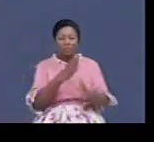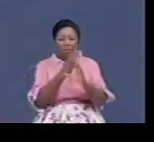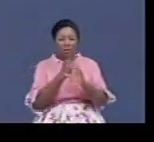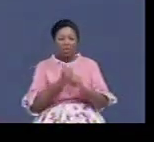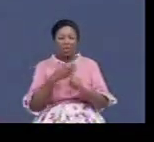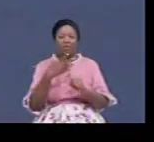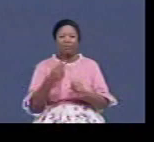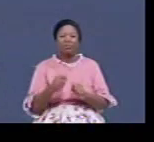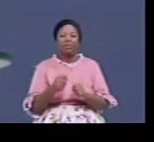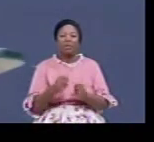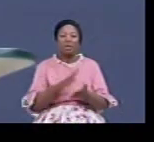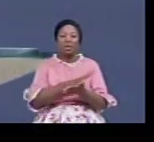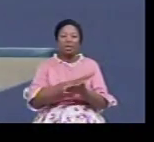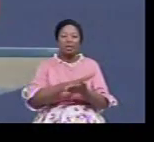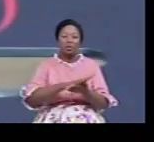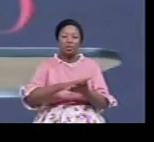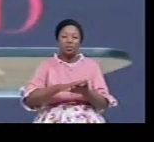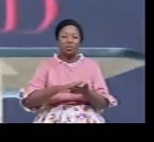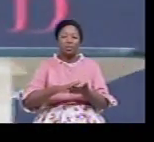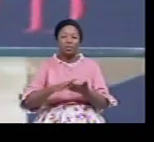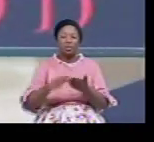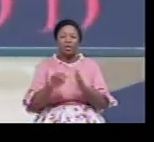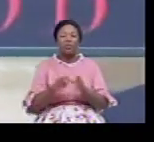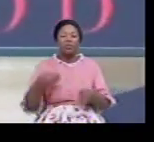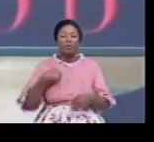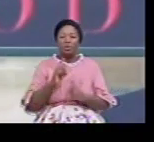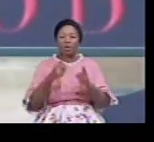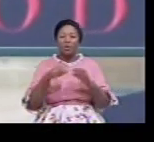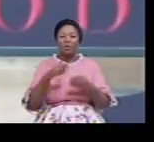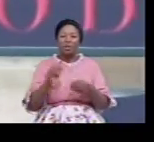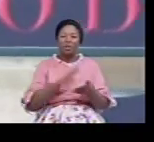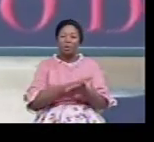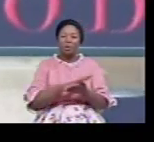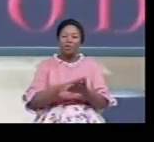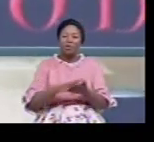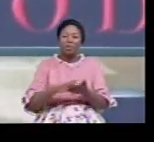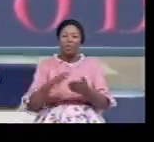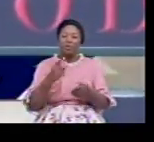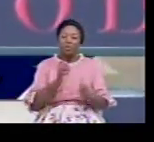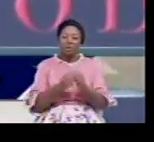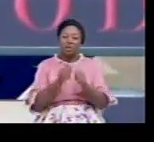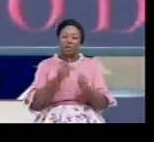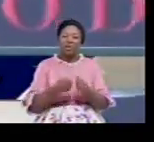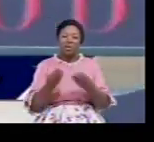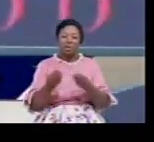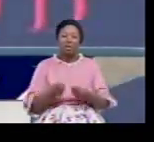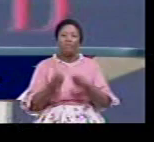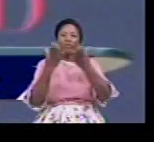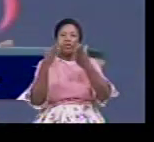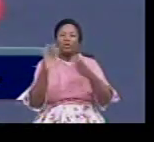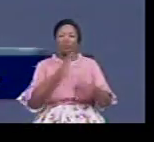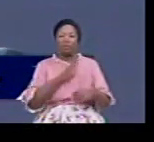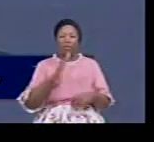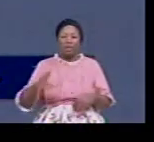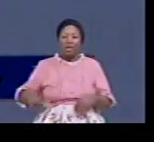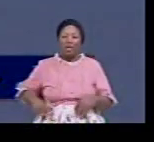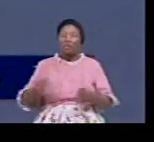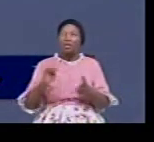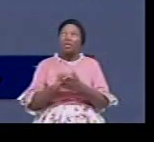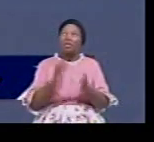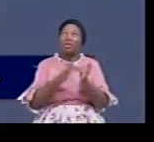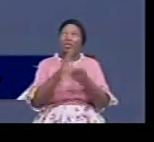atonement. We're talking about the atonement today, the atonement of Christ, that he made on the cross